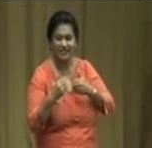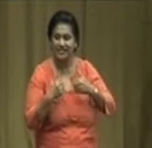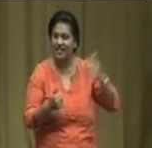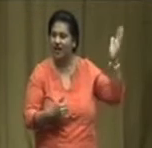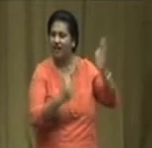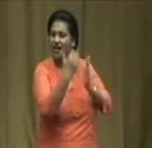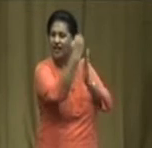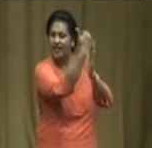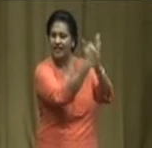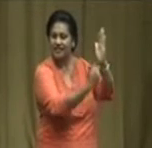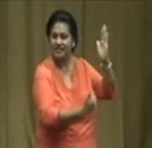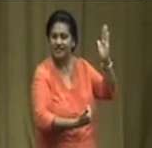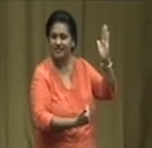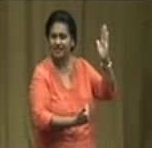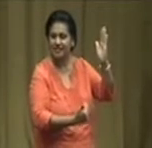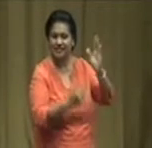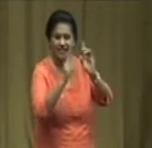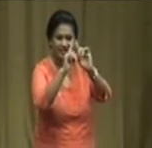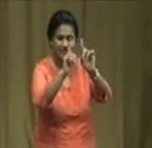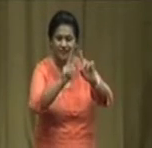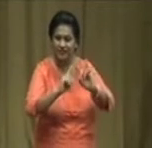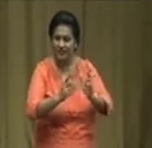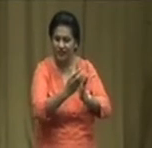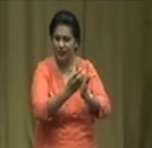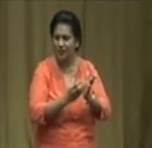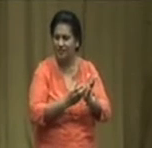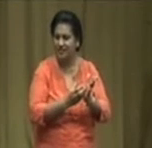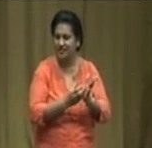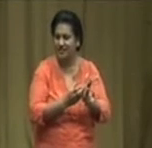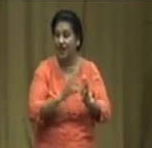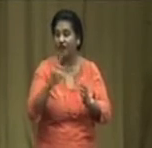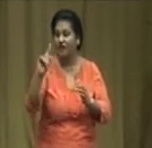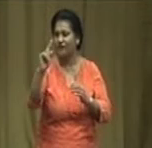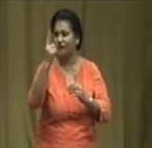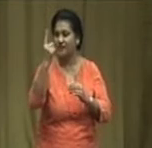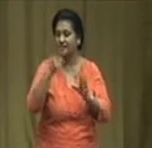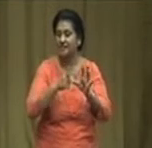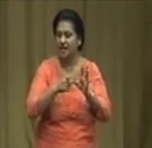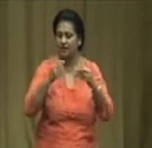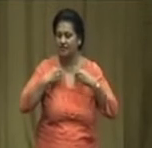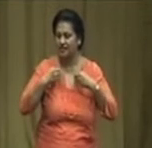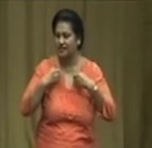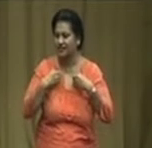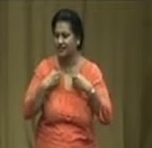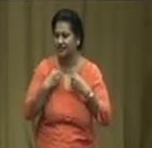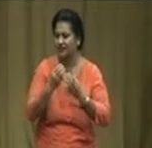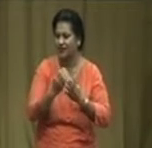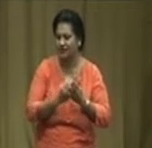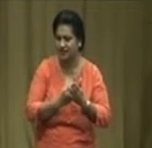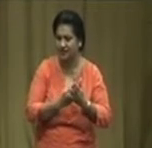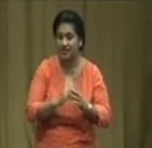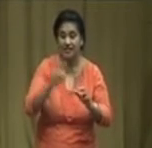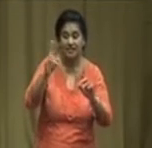there are the range of the typical courses you would expect to find in a first year of business. The